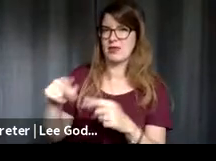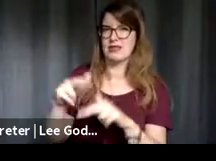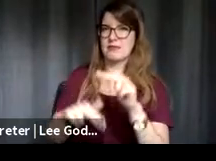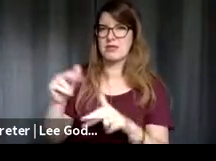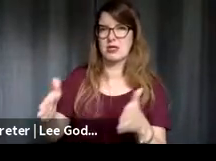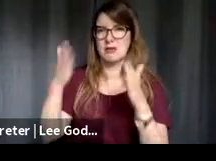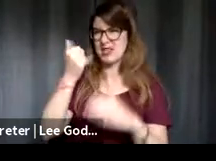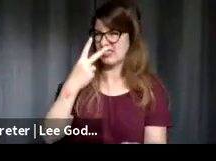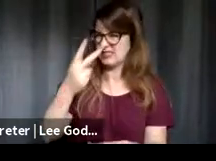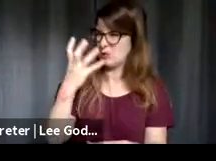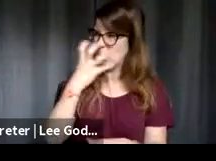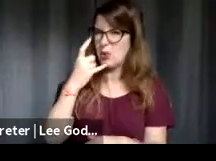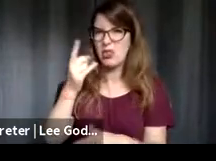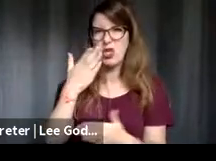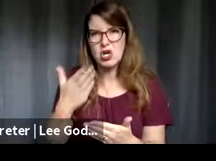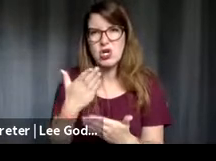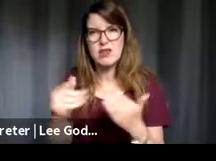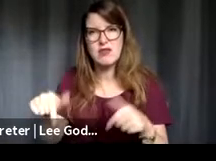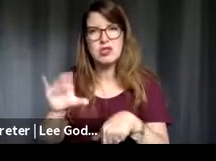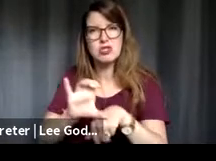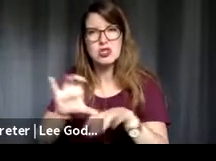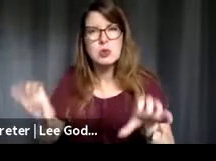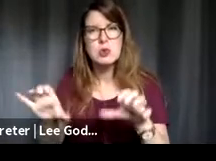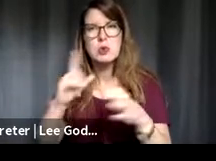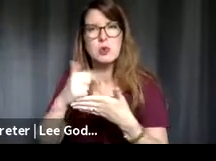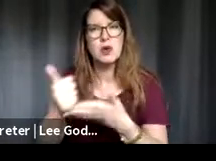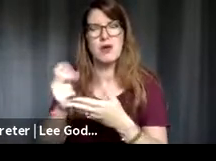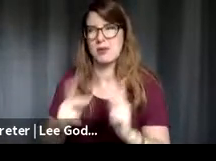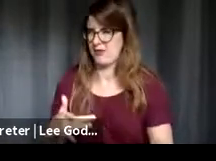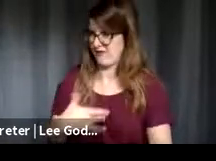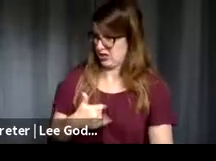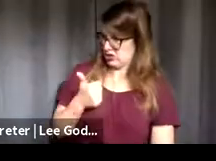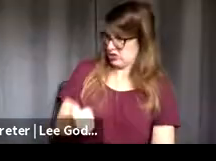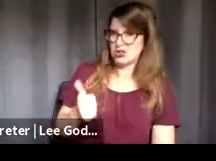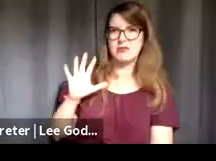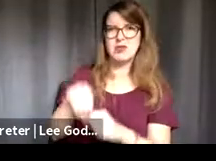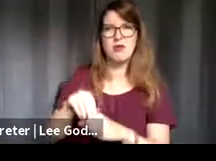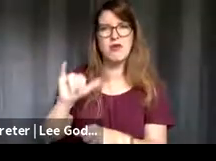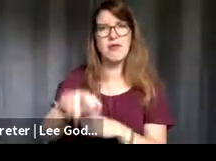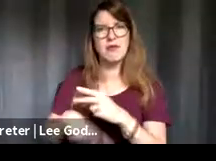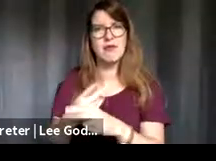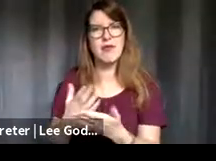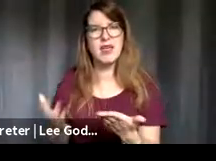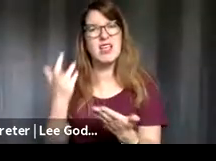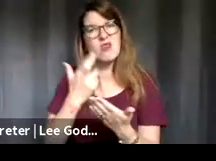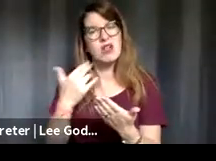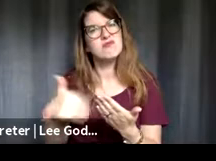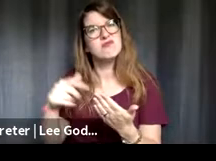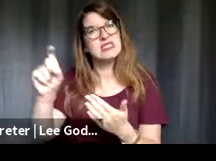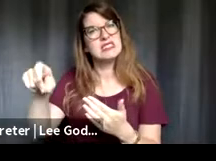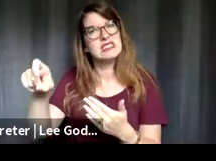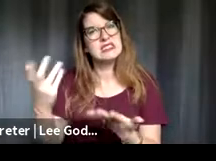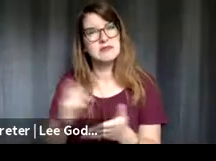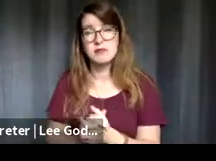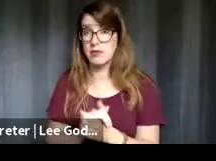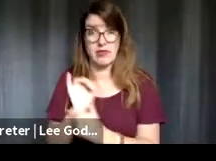I see what good this church is doing to help people. And it feels good to be a part of something like this. And I realize there's a need.